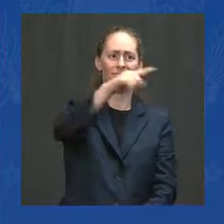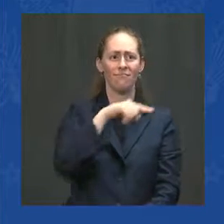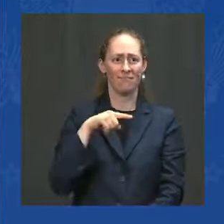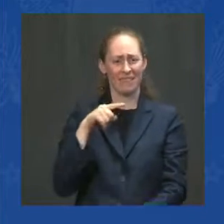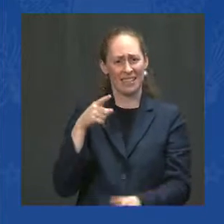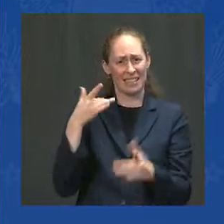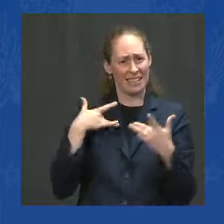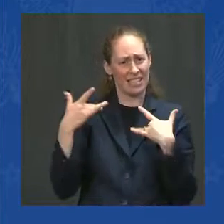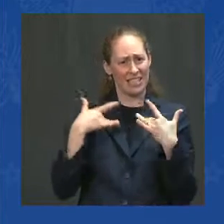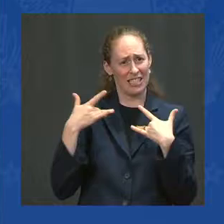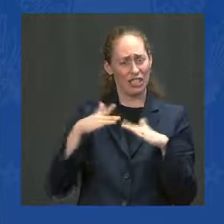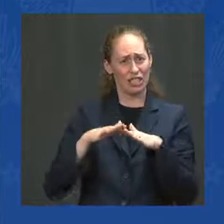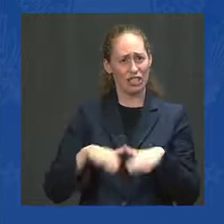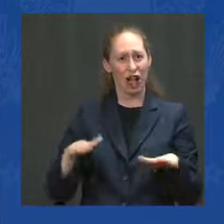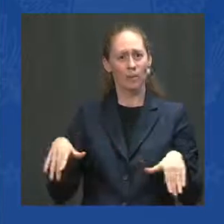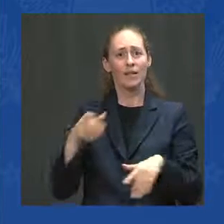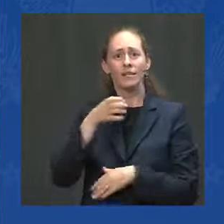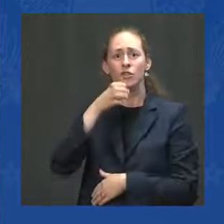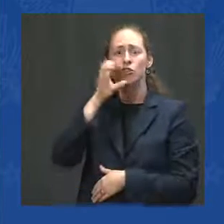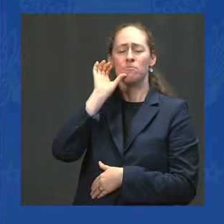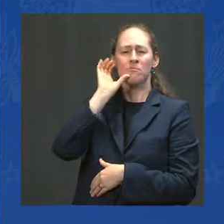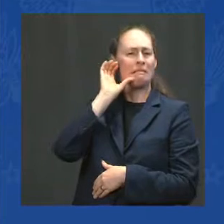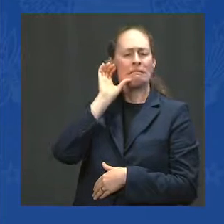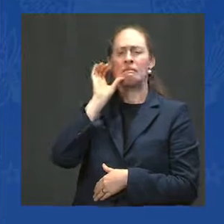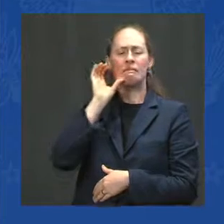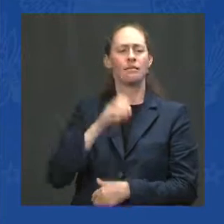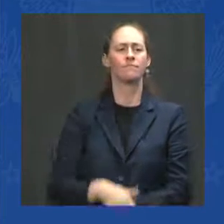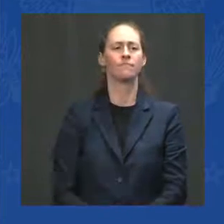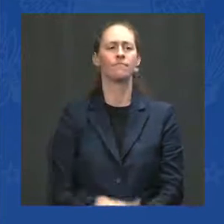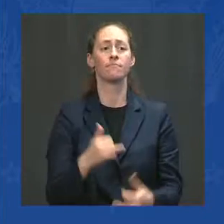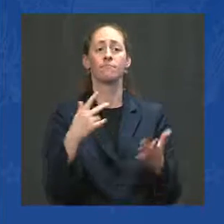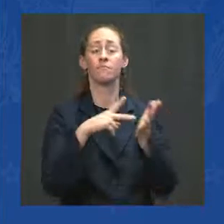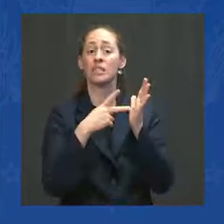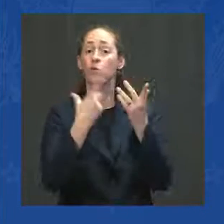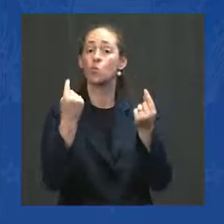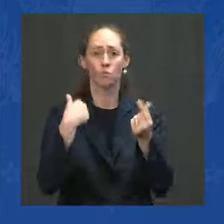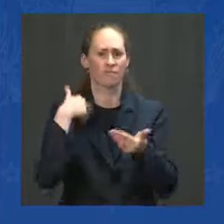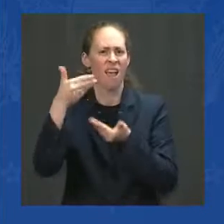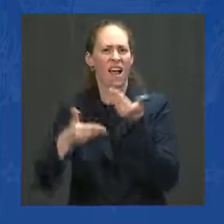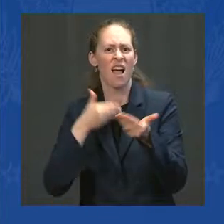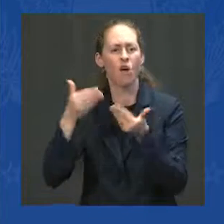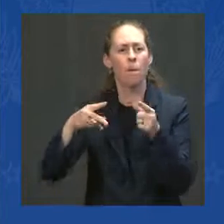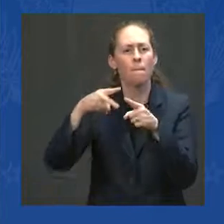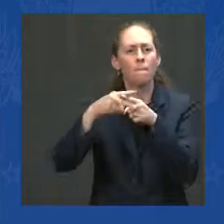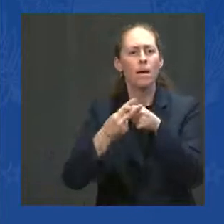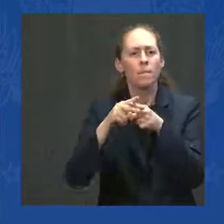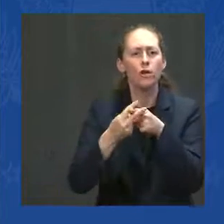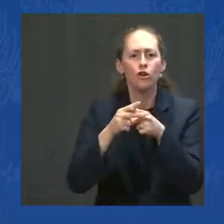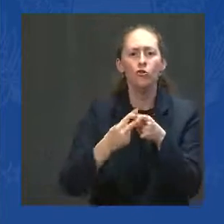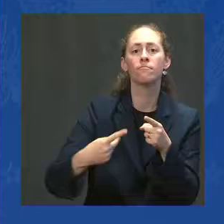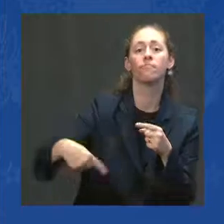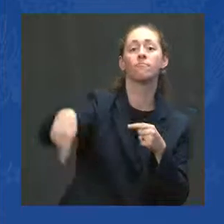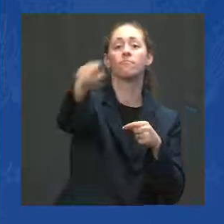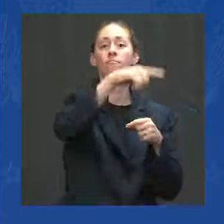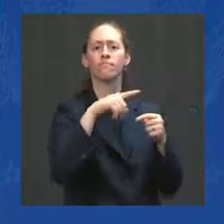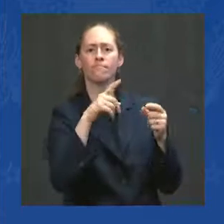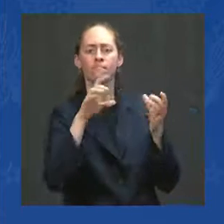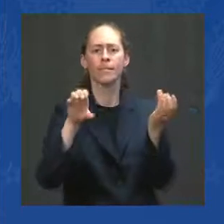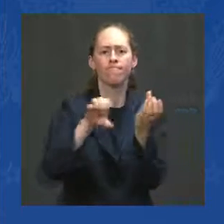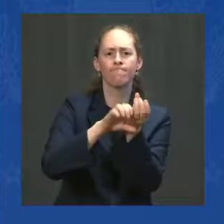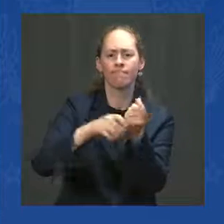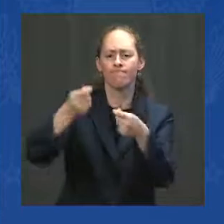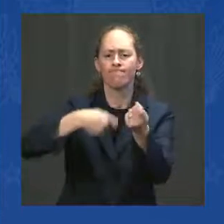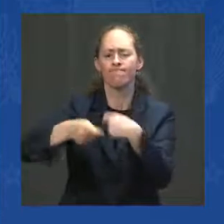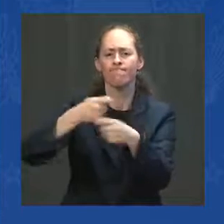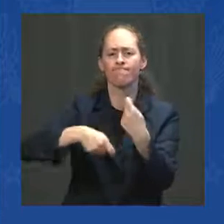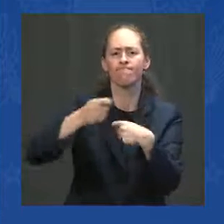health. This bill is going to put plumbers and pipe fitters to work, replacing all the nation's lead pipes so every child,